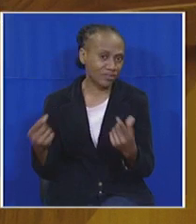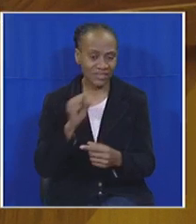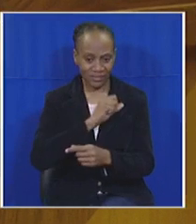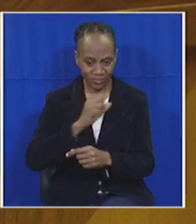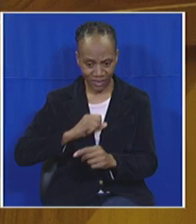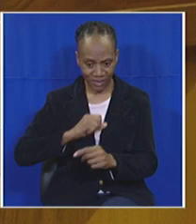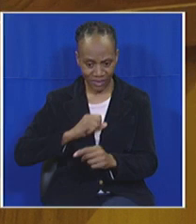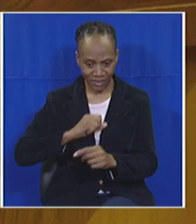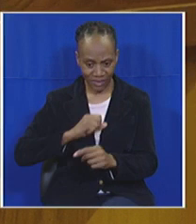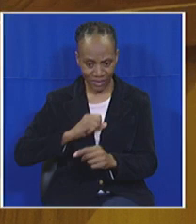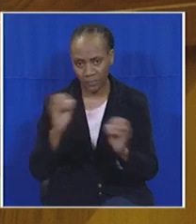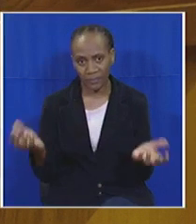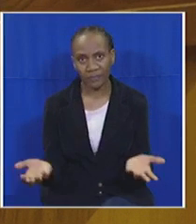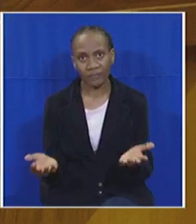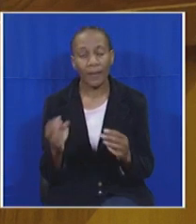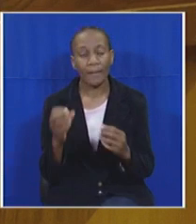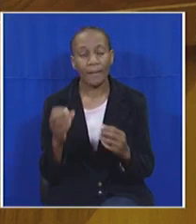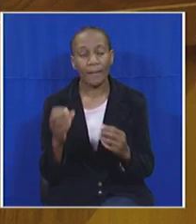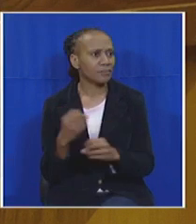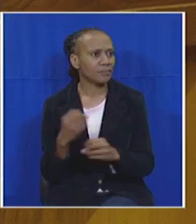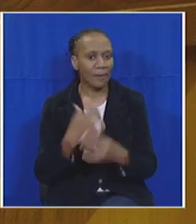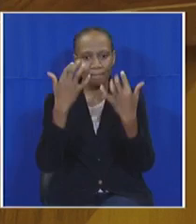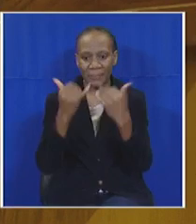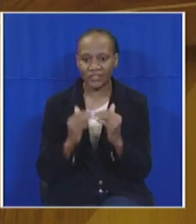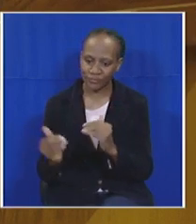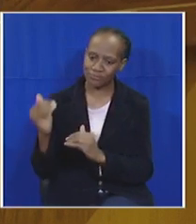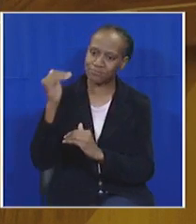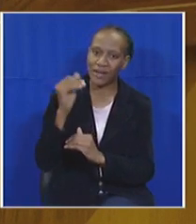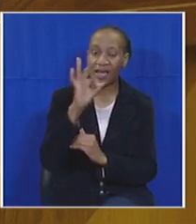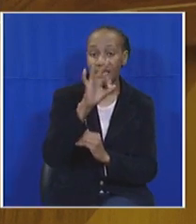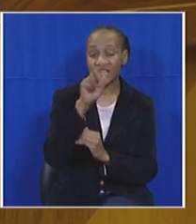deficiencies. Surprisingly, its budget increased from